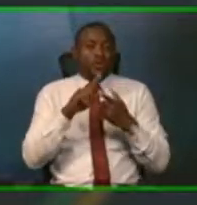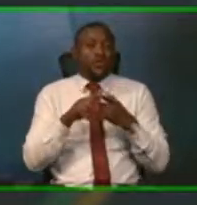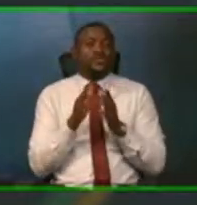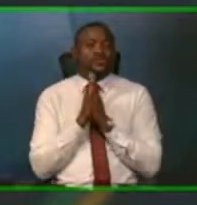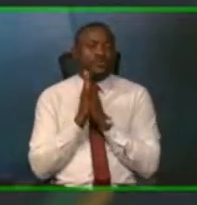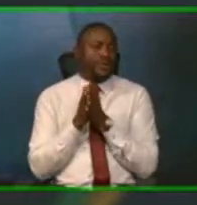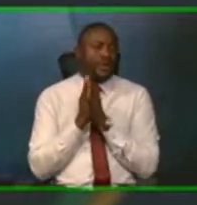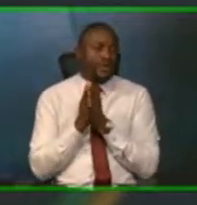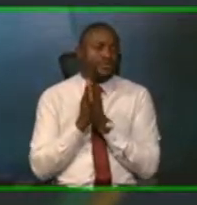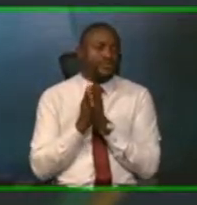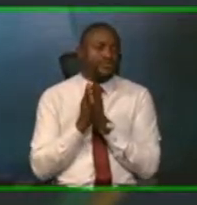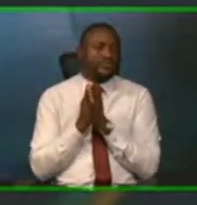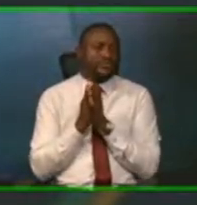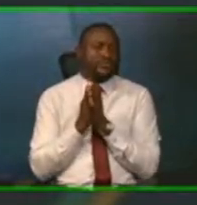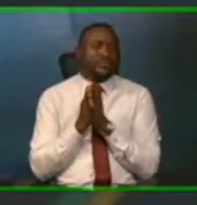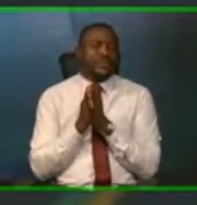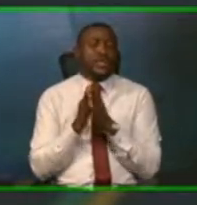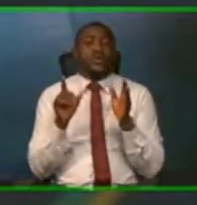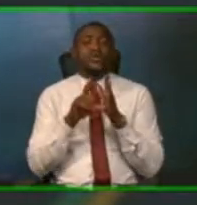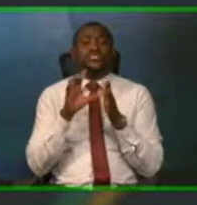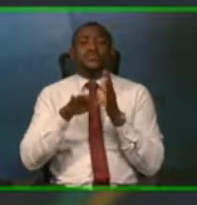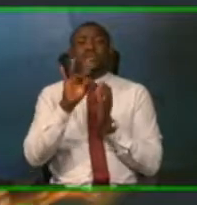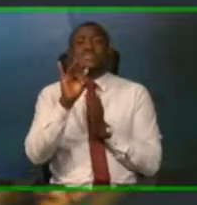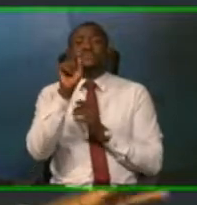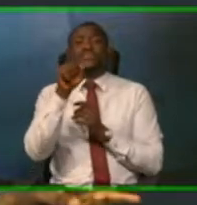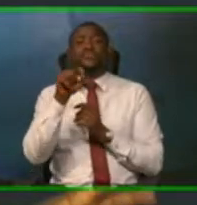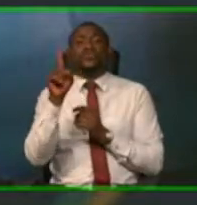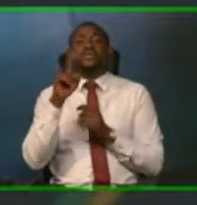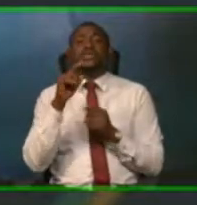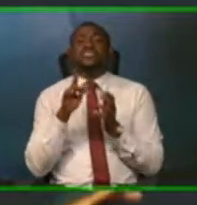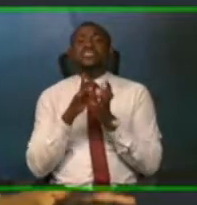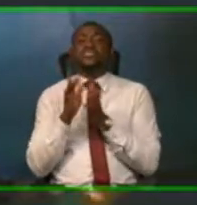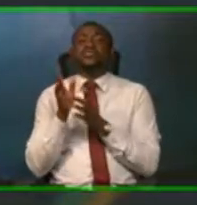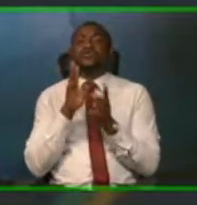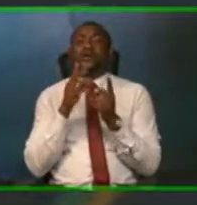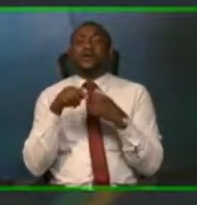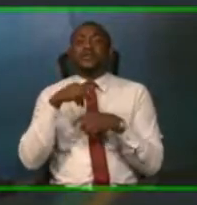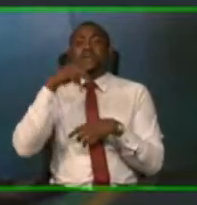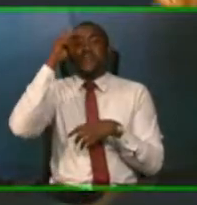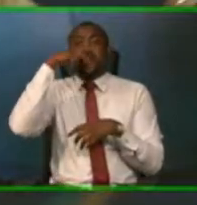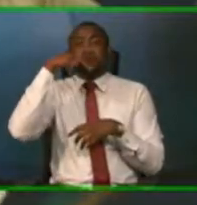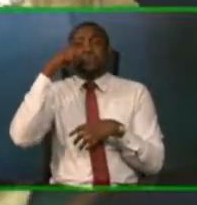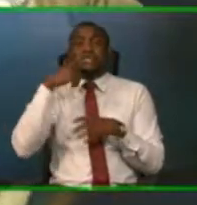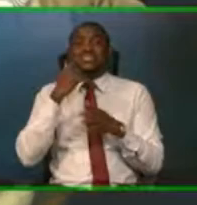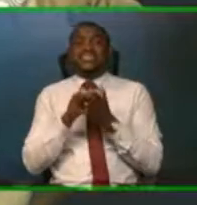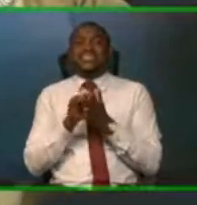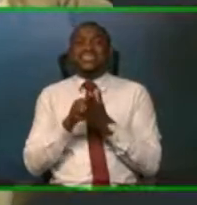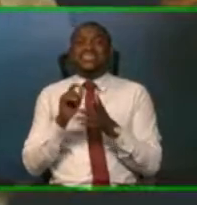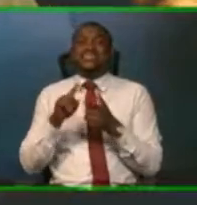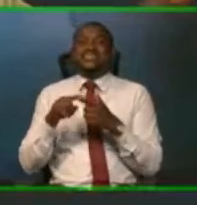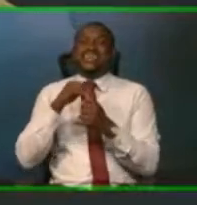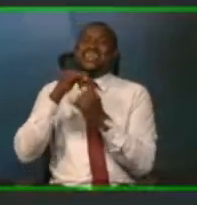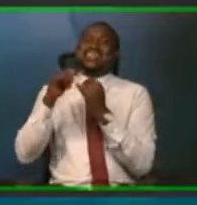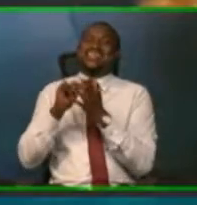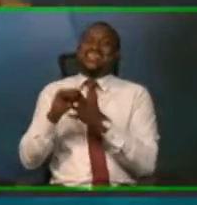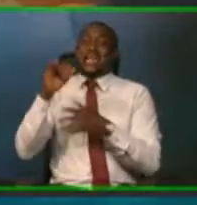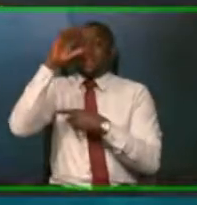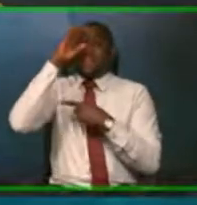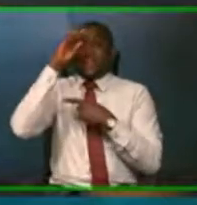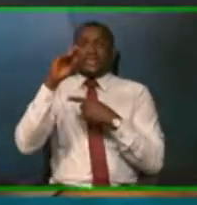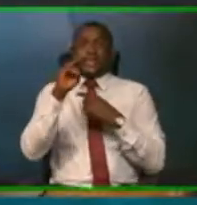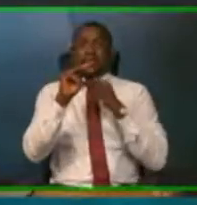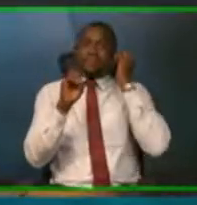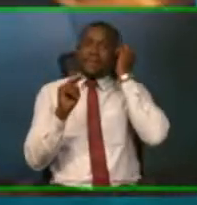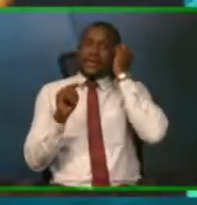pray. In Luke chapter 18 and verse 1, Jesus spake a parable, the Bible says, to the end that men, not some